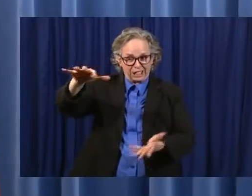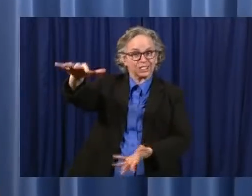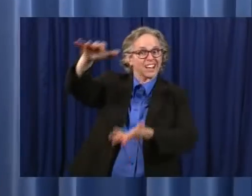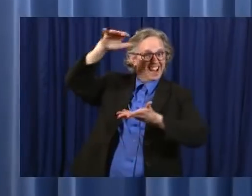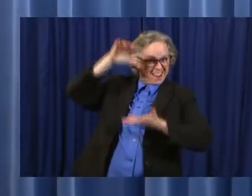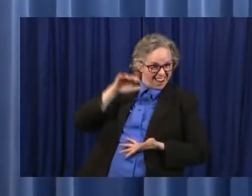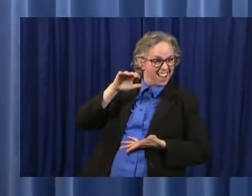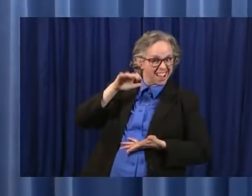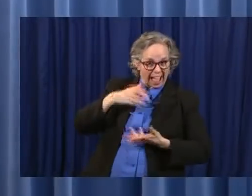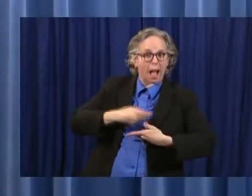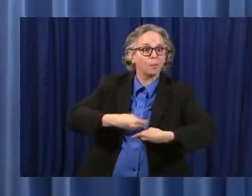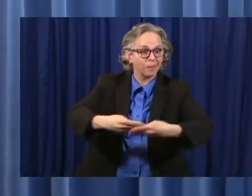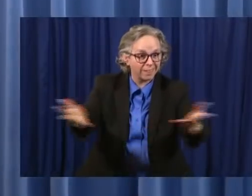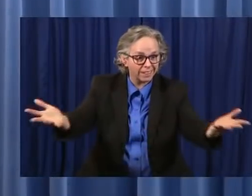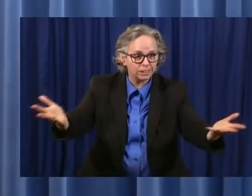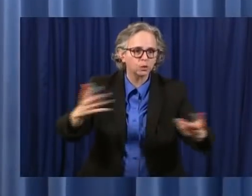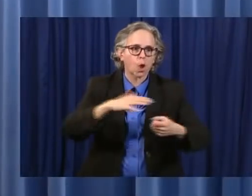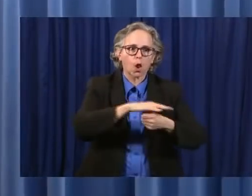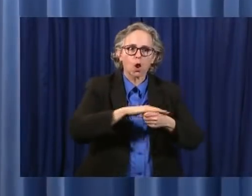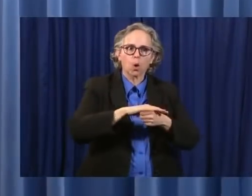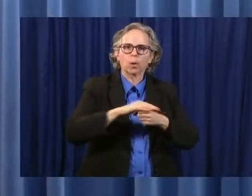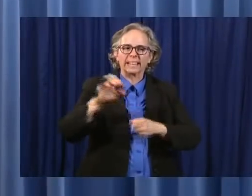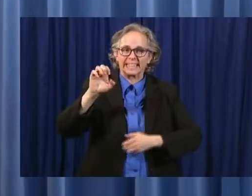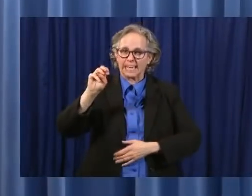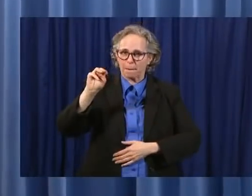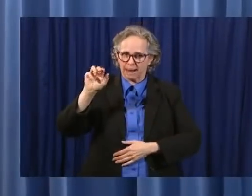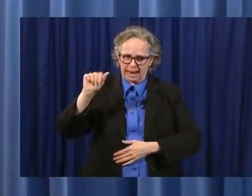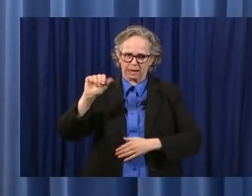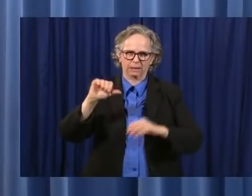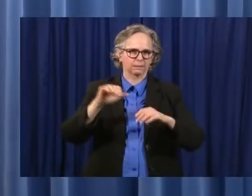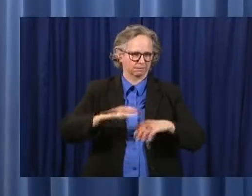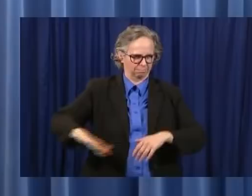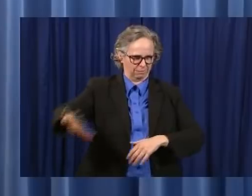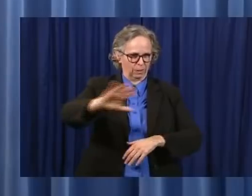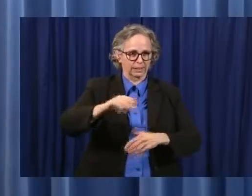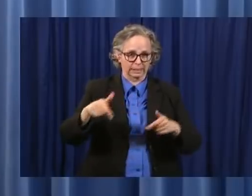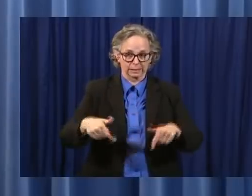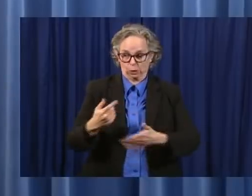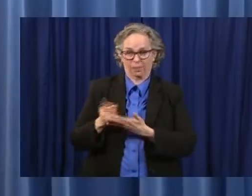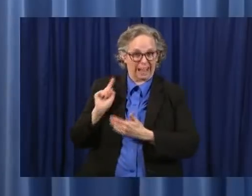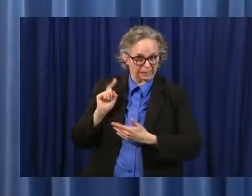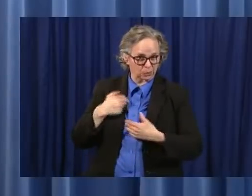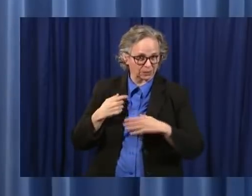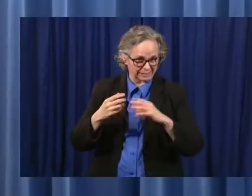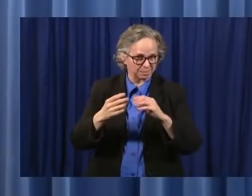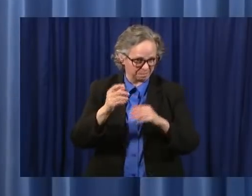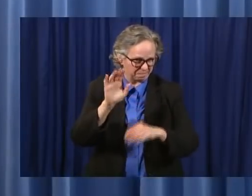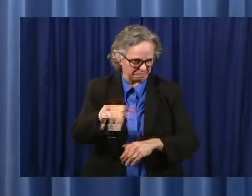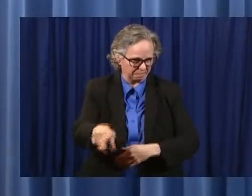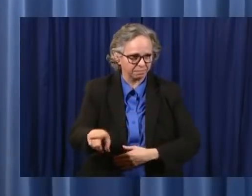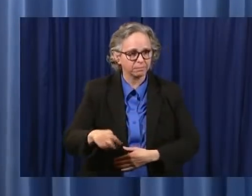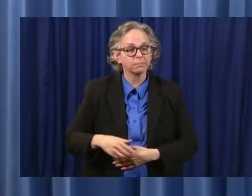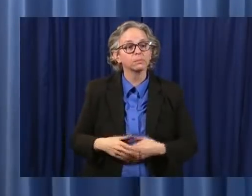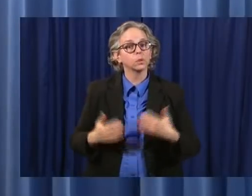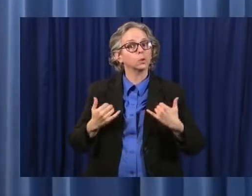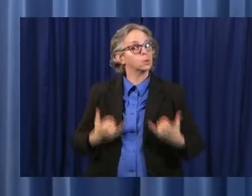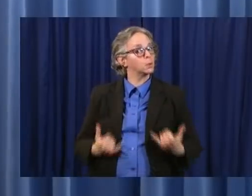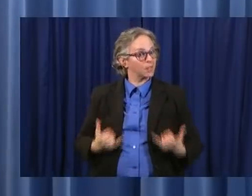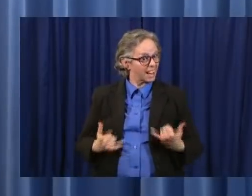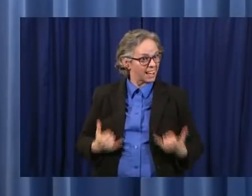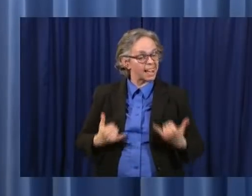to local EMAs across Ohio just last week. Today, I want to talk about another place we're directing